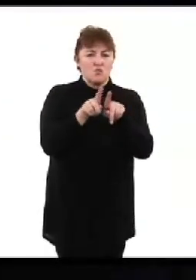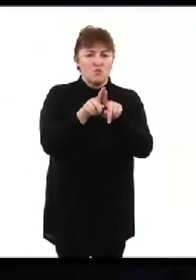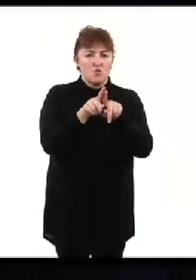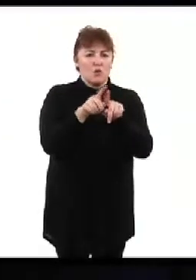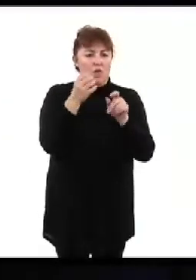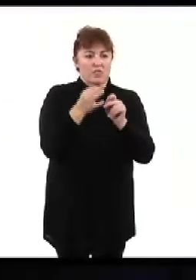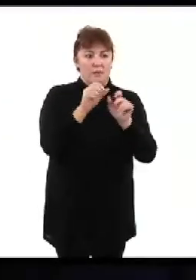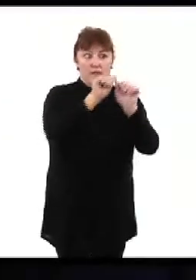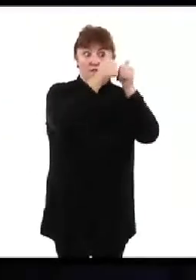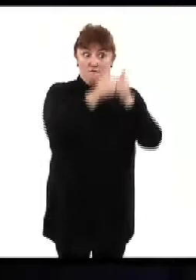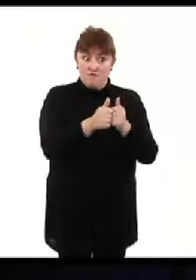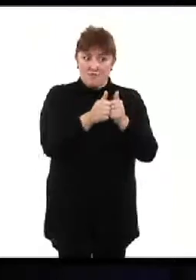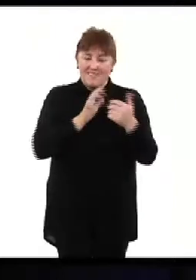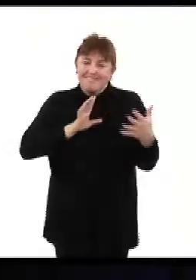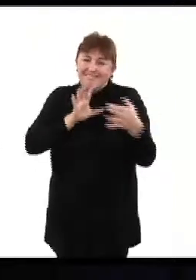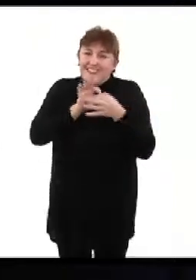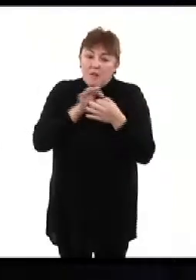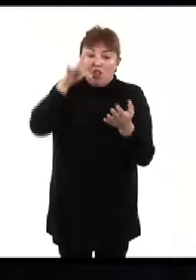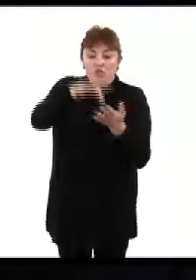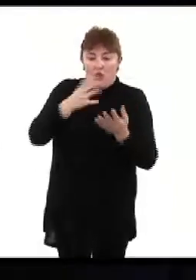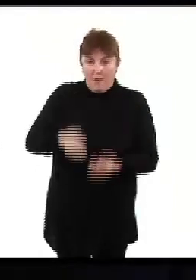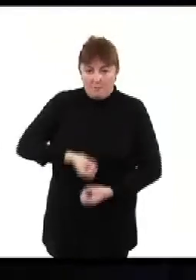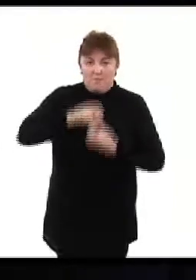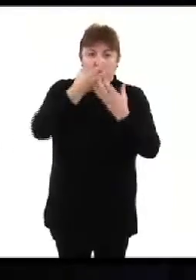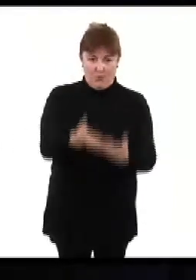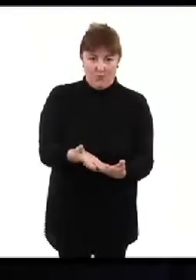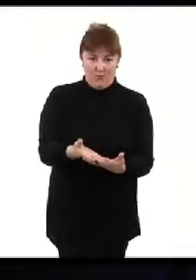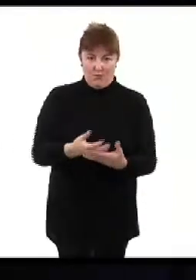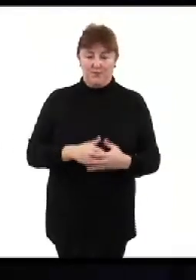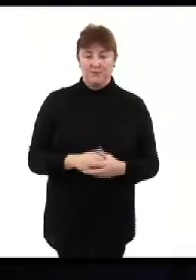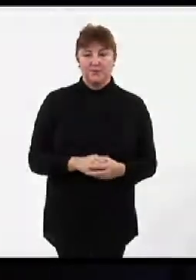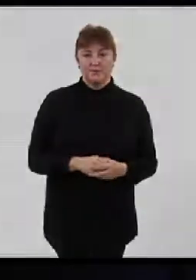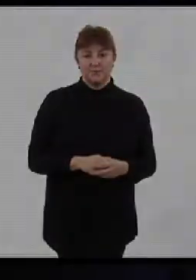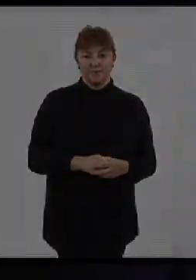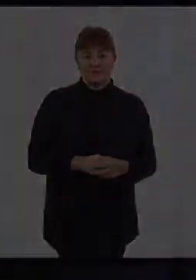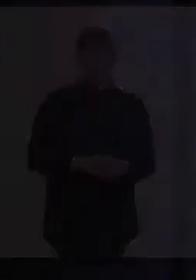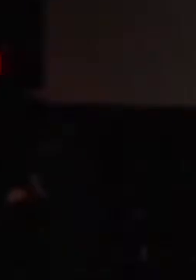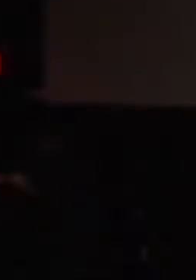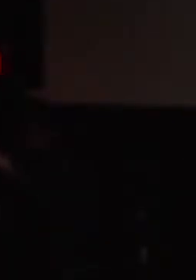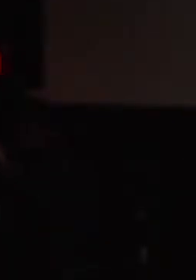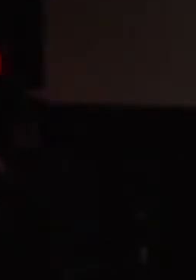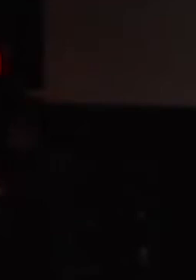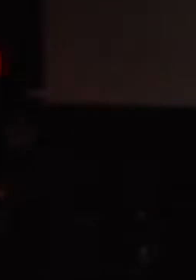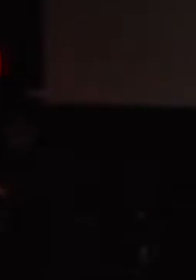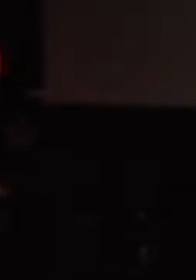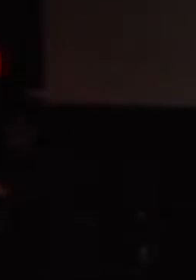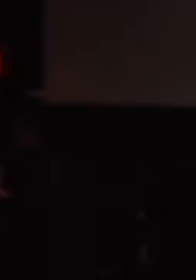form representation that has to be assembled during production.